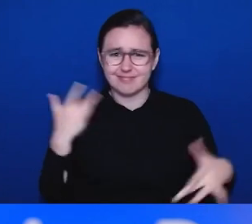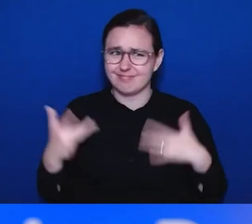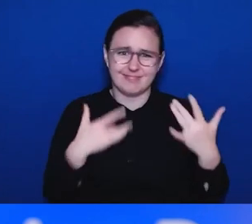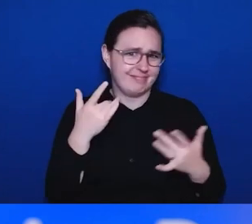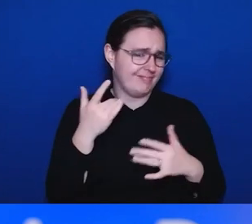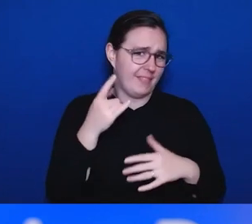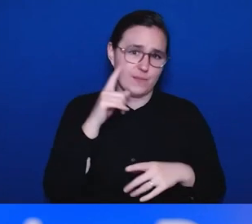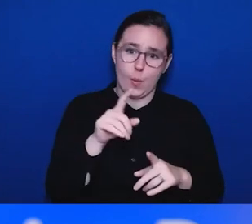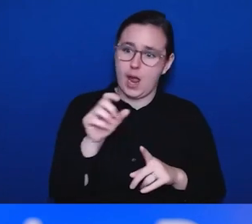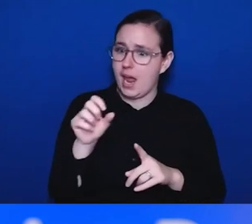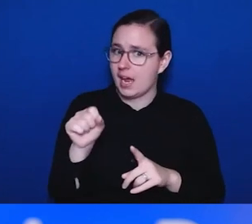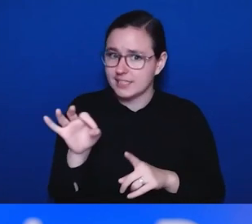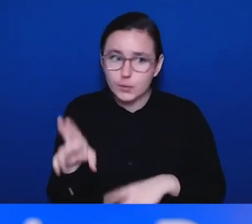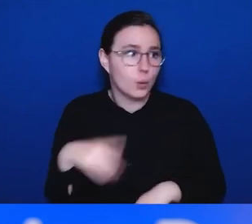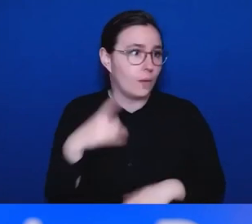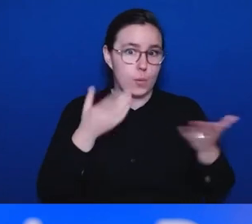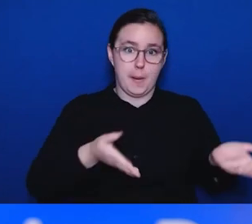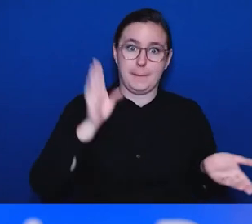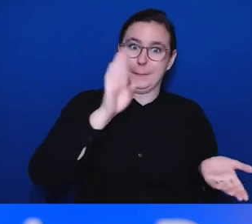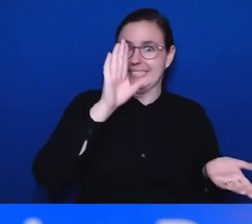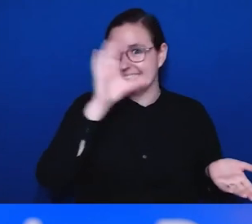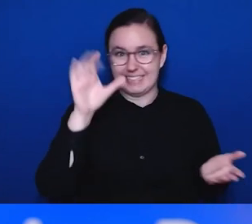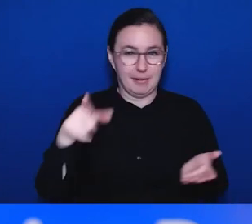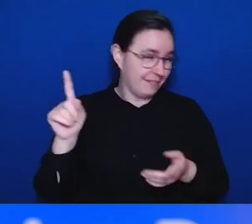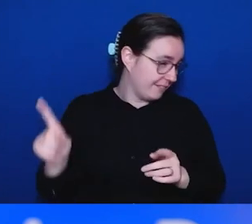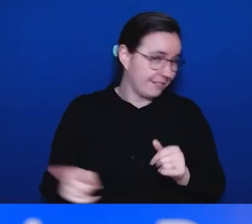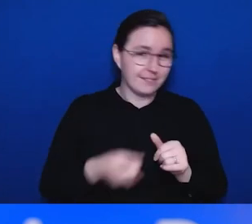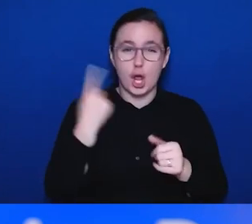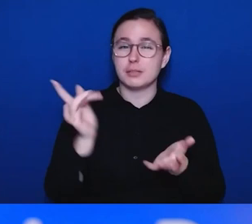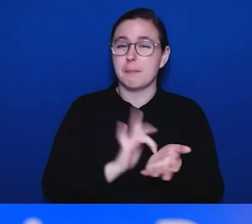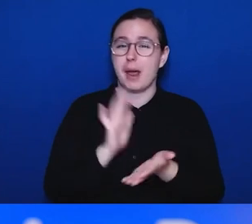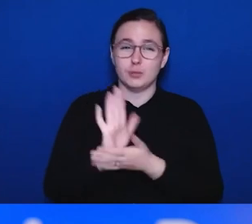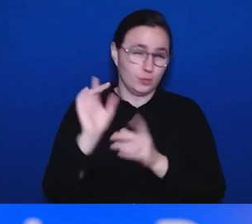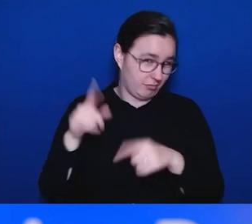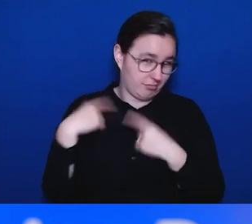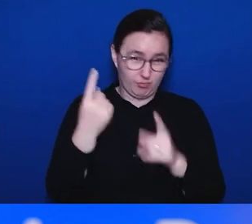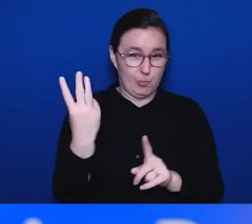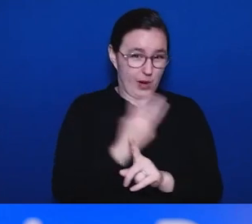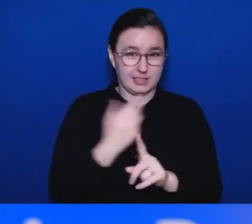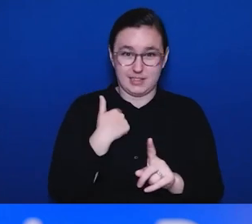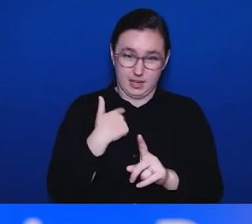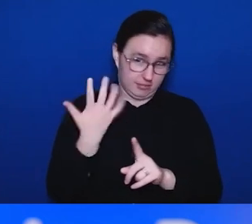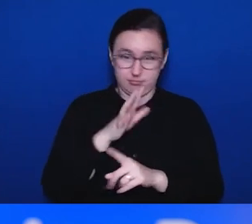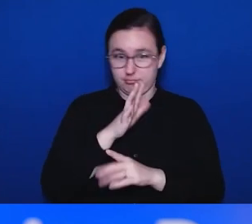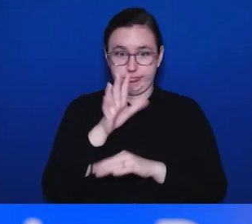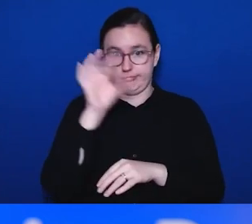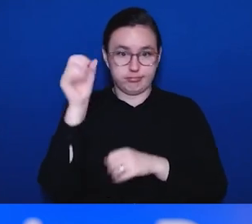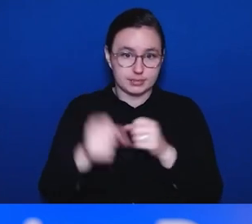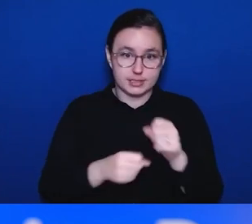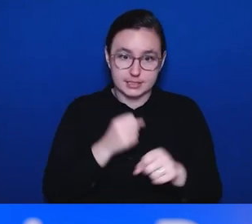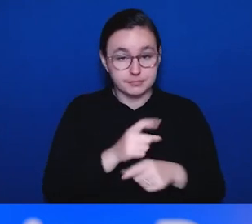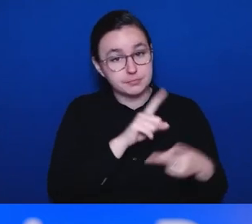and really bringing this project to life. It's a very exciting time for SFU and for British Columbians looking at their first new medical school, the first new medical school in